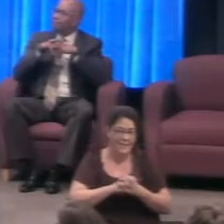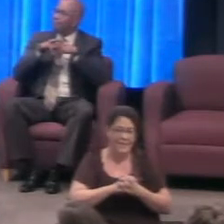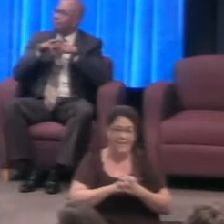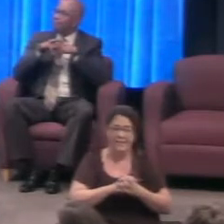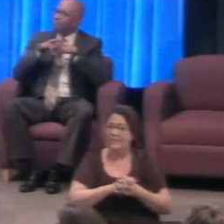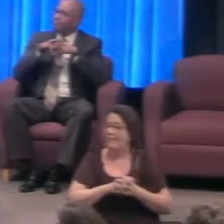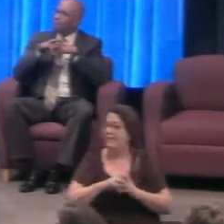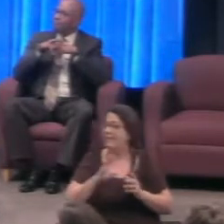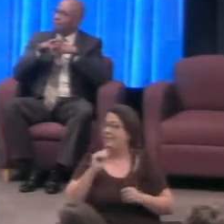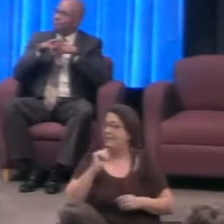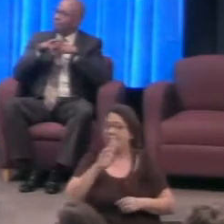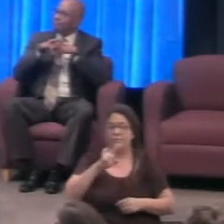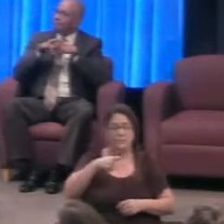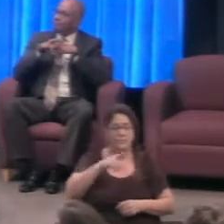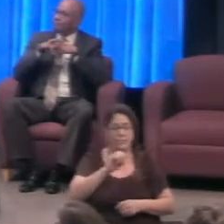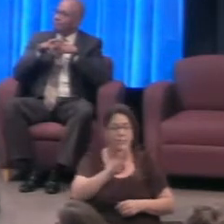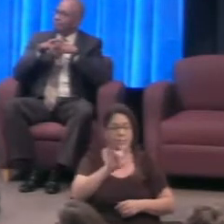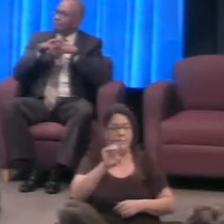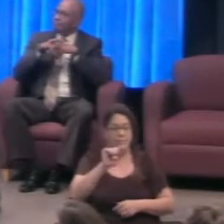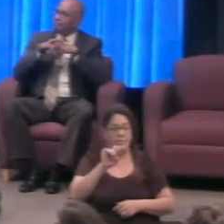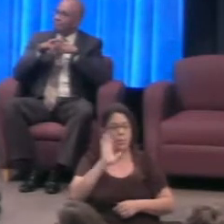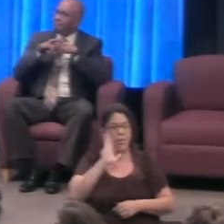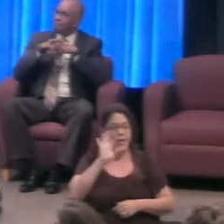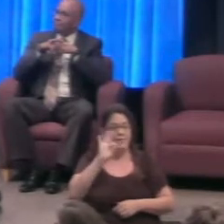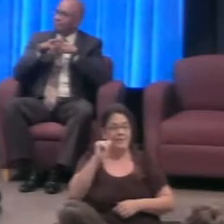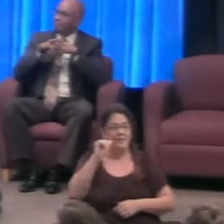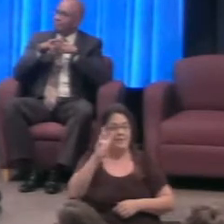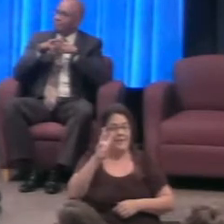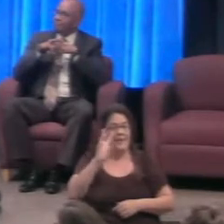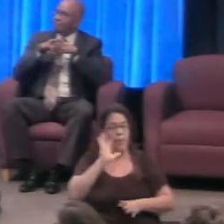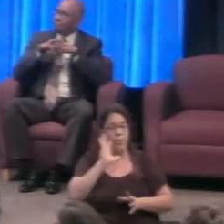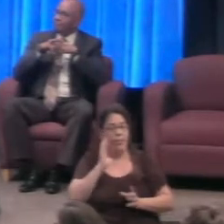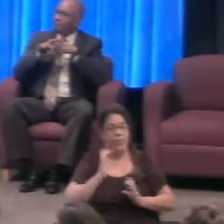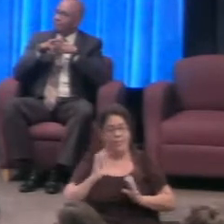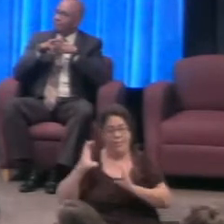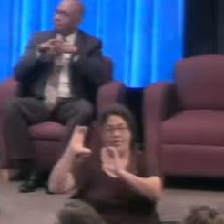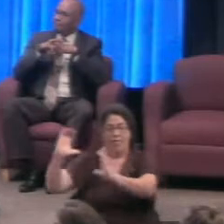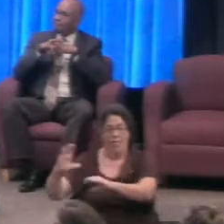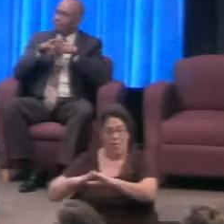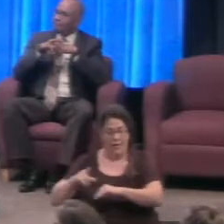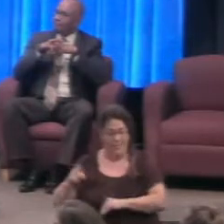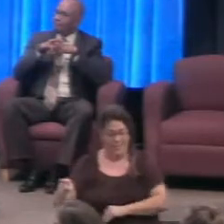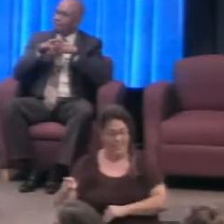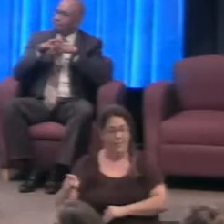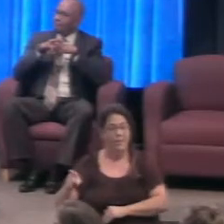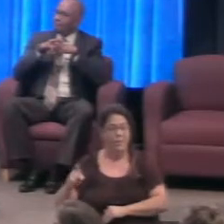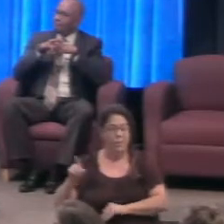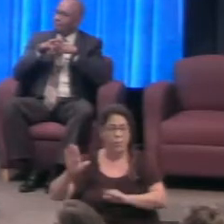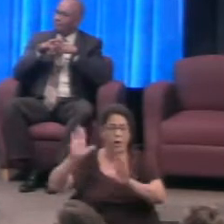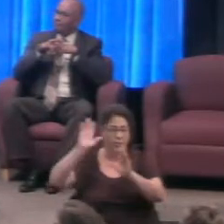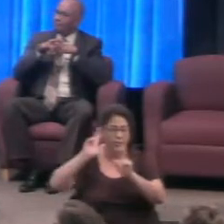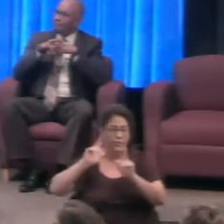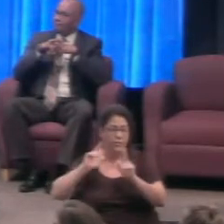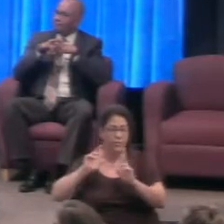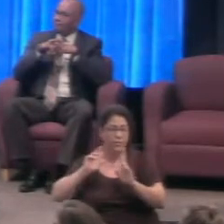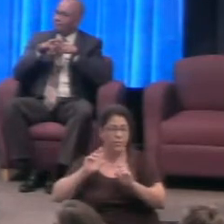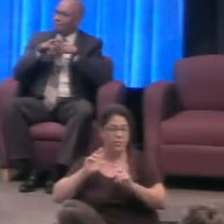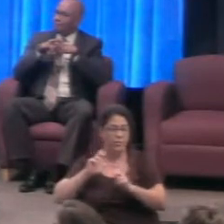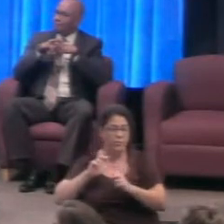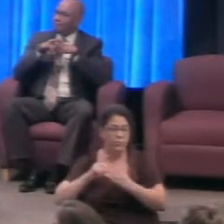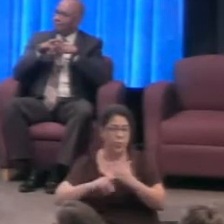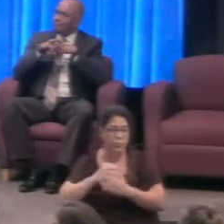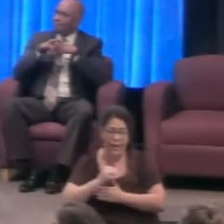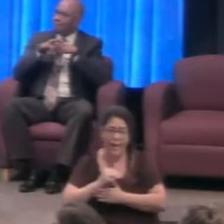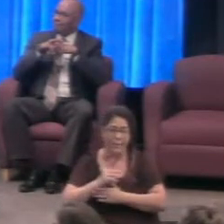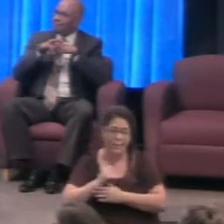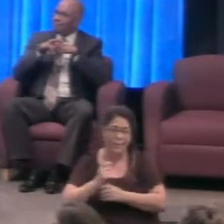Mr. Peebles has taken my place in the F-16. He's inheriting a wonderful program, but he's inheriting some problems that I wasn't able to solve, and he's already